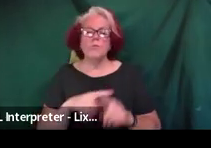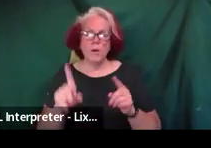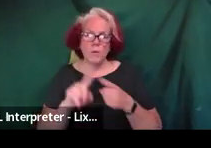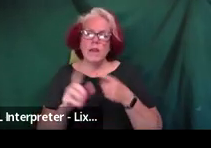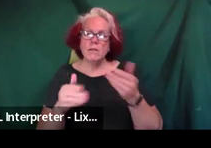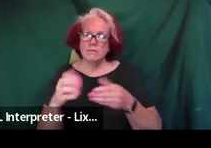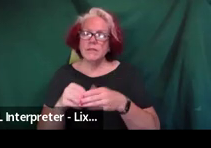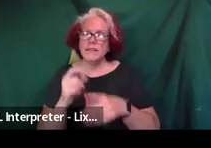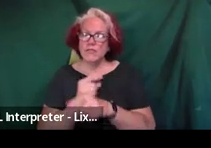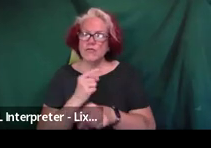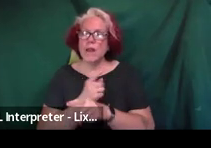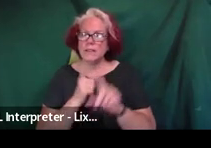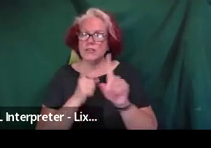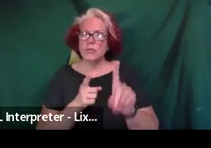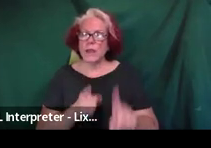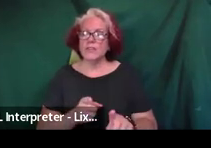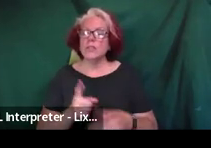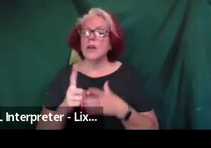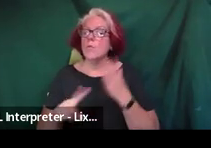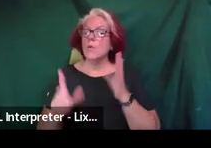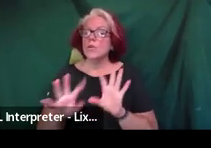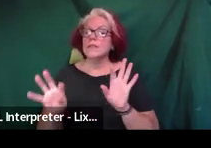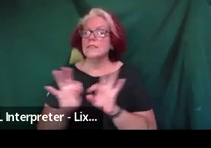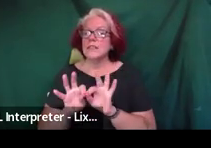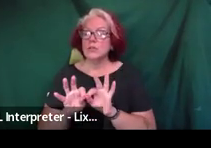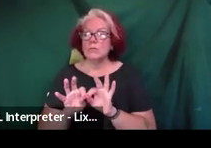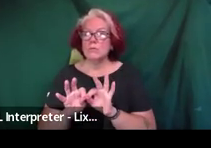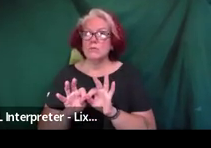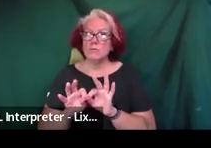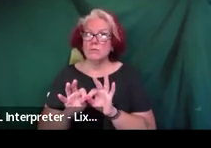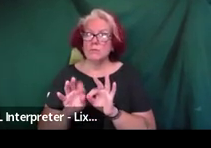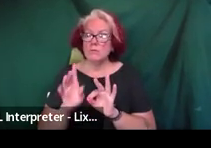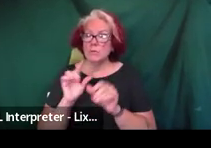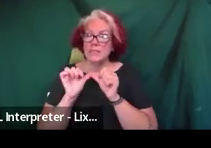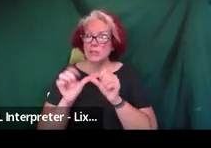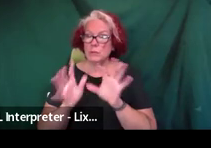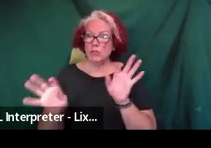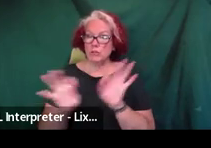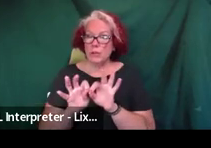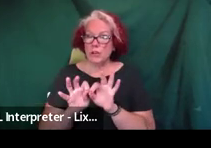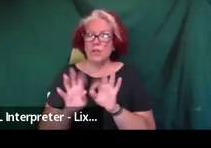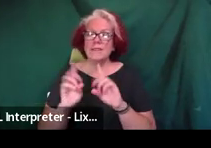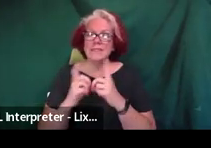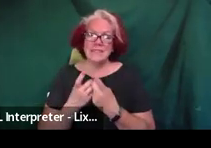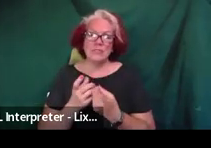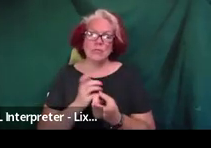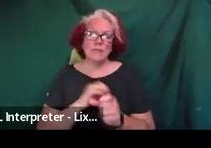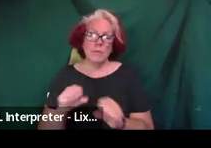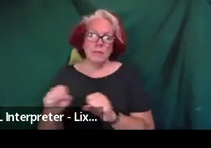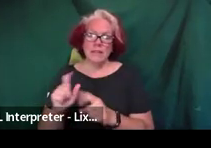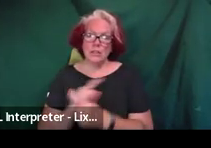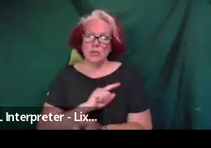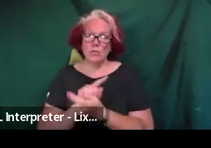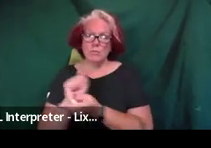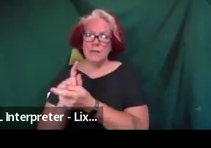direction. What will continue to be critical is the district's ability to meet those specific